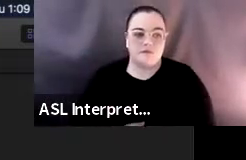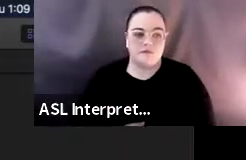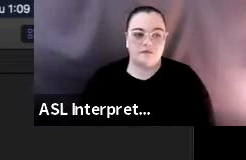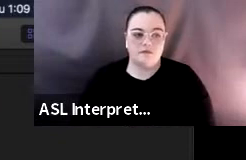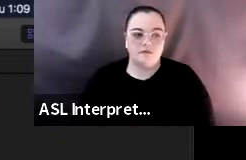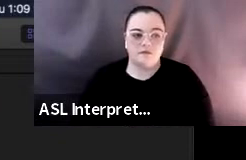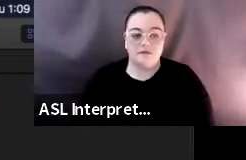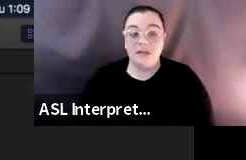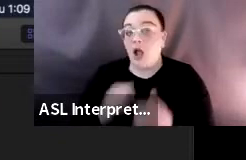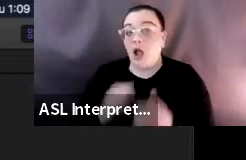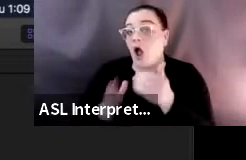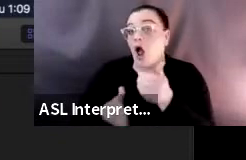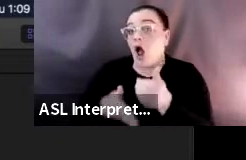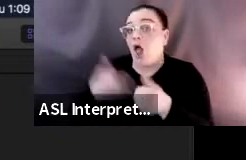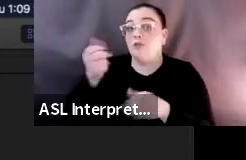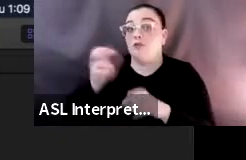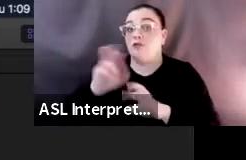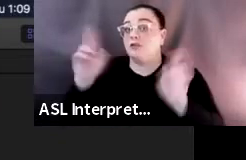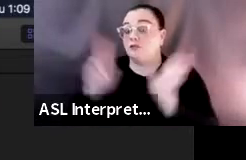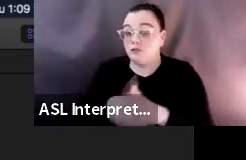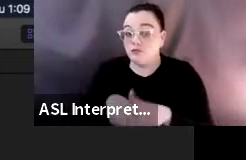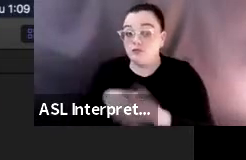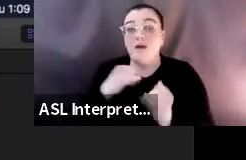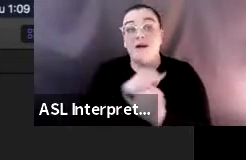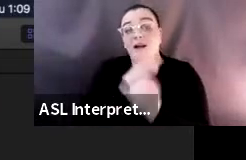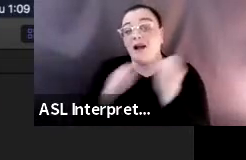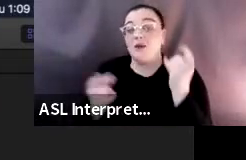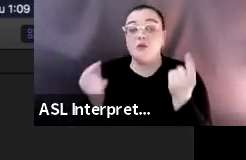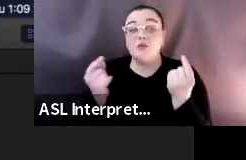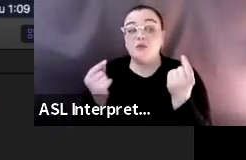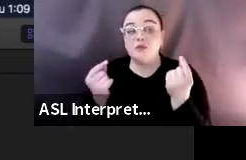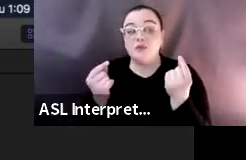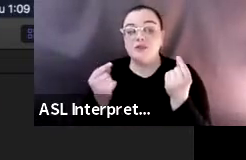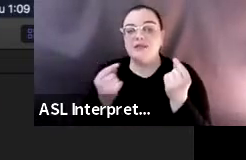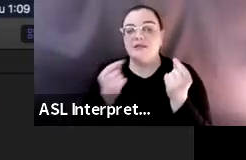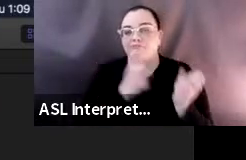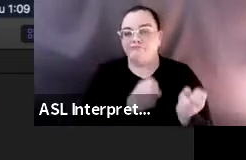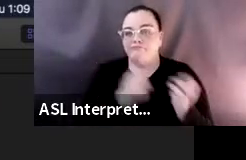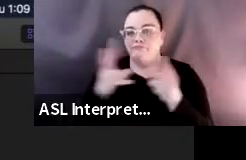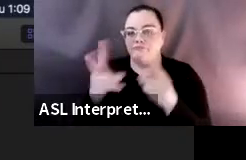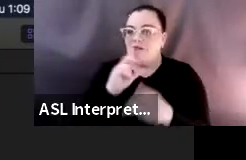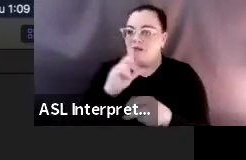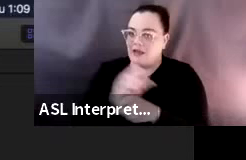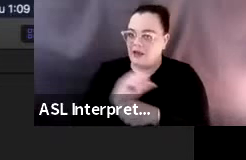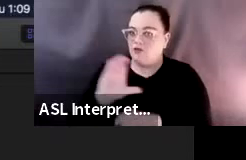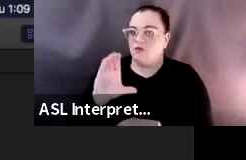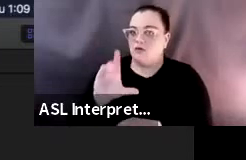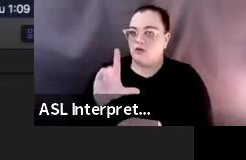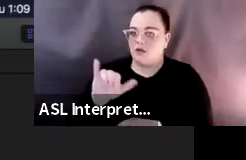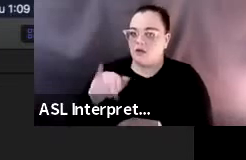we're almost ready to start editing. The last sort of step is to get our actual clips into Final Cut. So